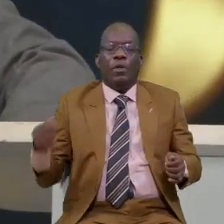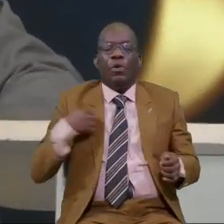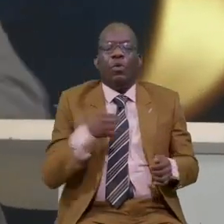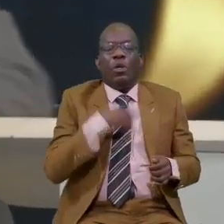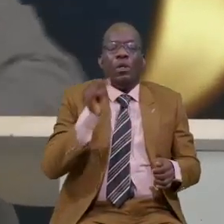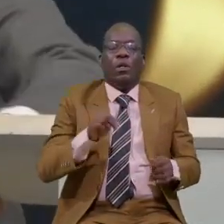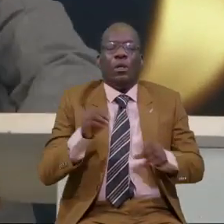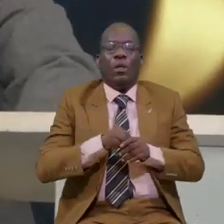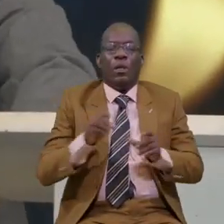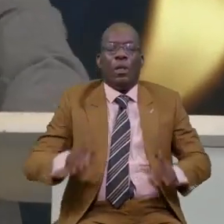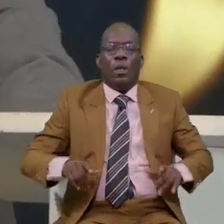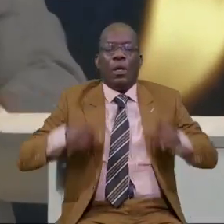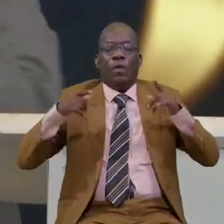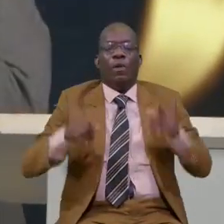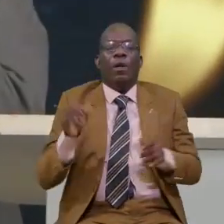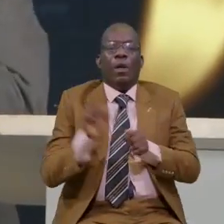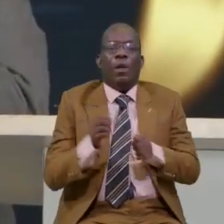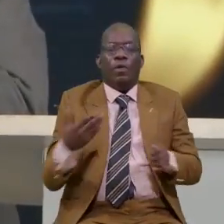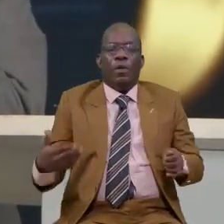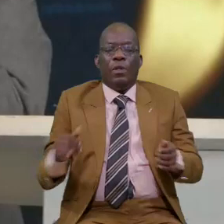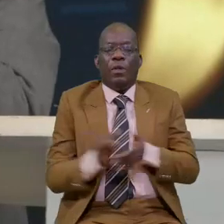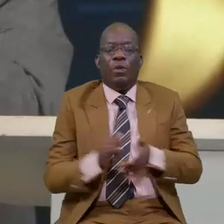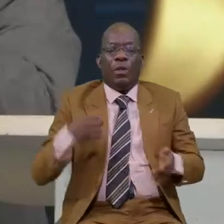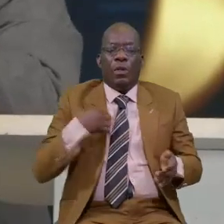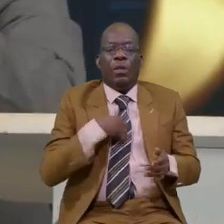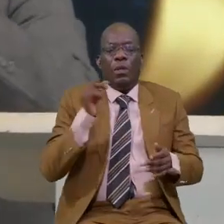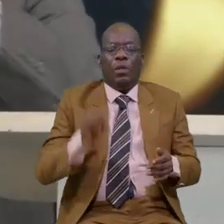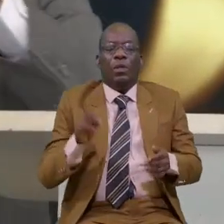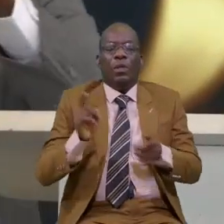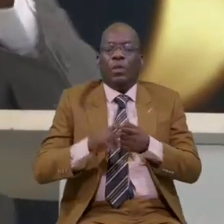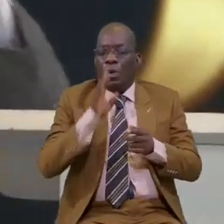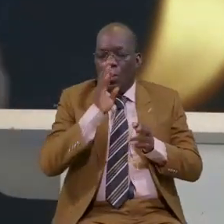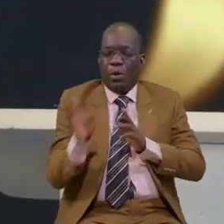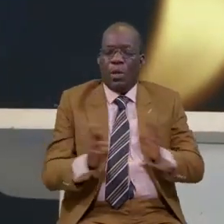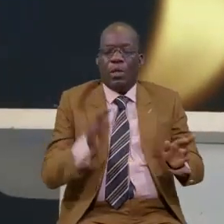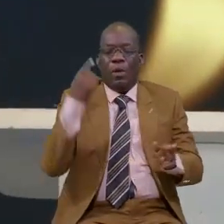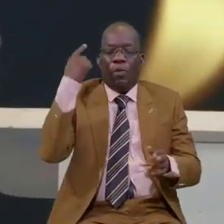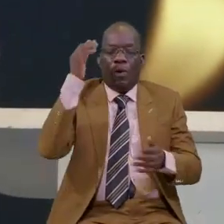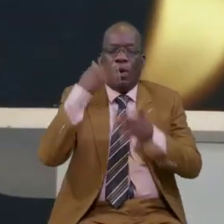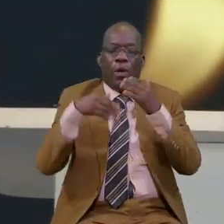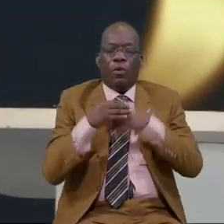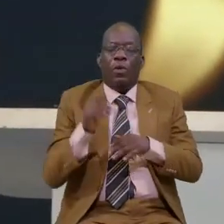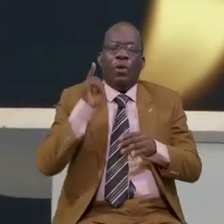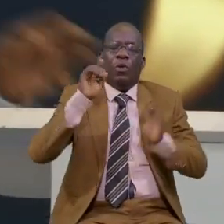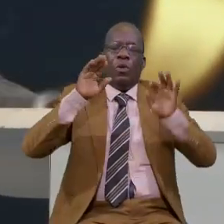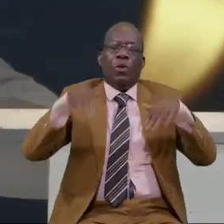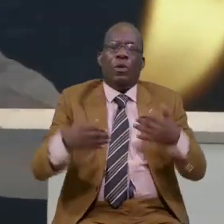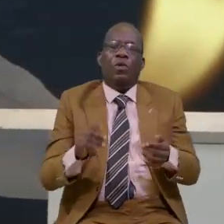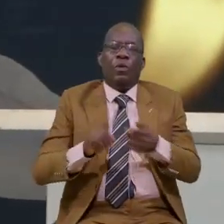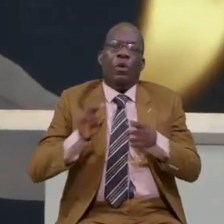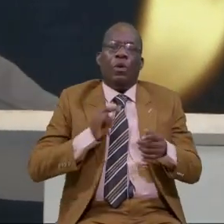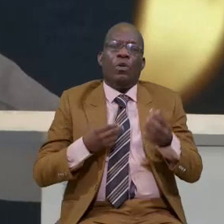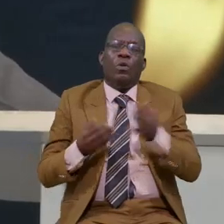we need to get ready for heaven, you grant unto us through him. Lord, I pray that everyone will